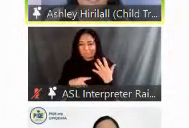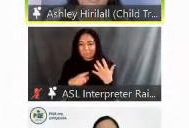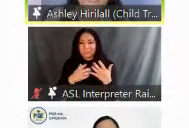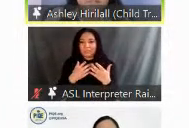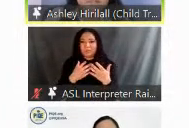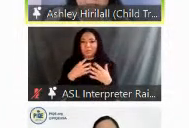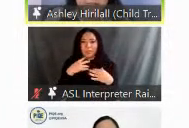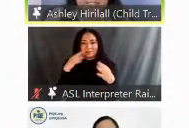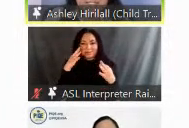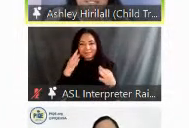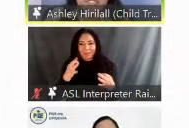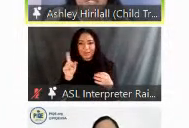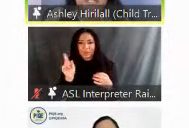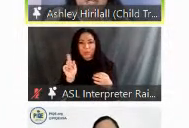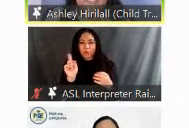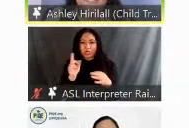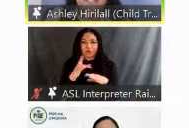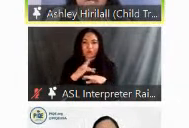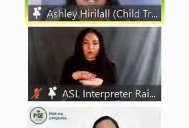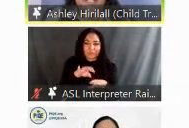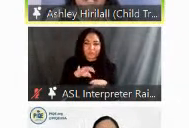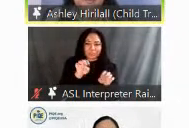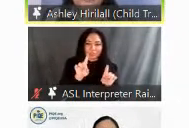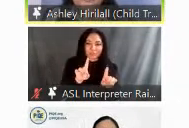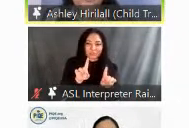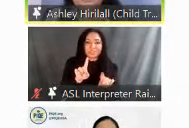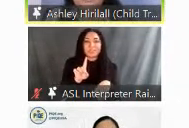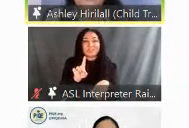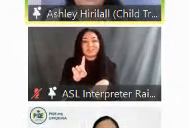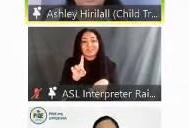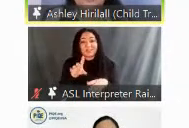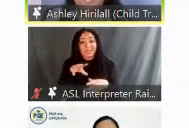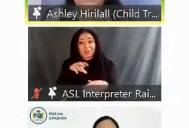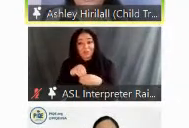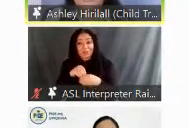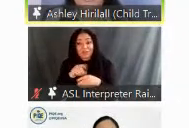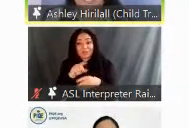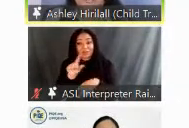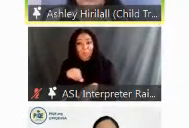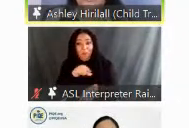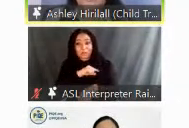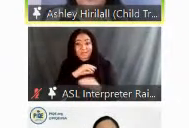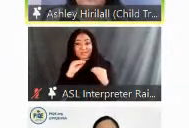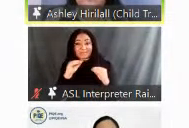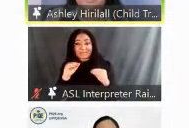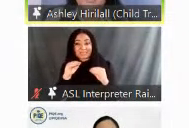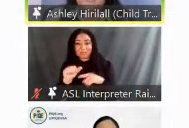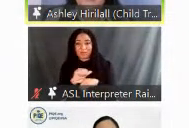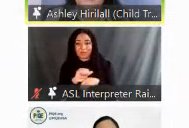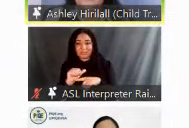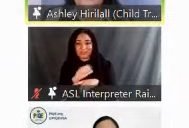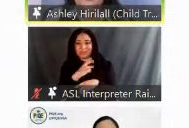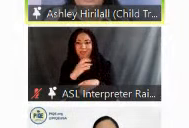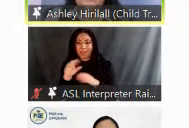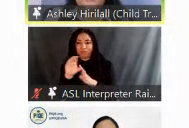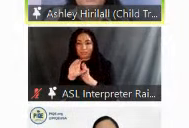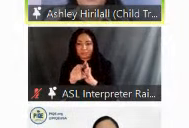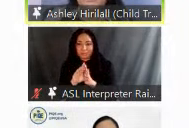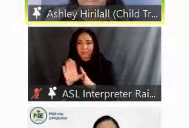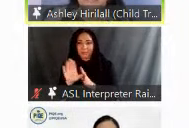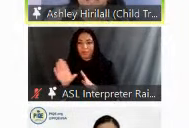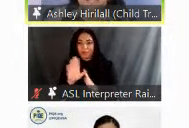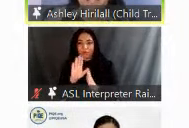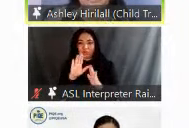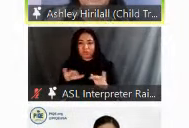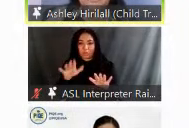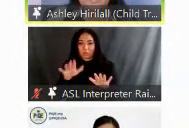experiences. Included in these decisions are considerations about the quality of teaching practices and curriculum that their child will